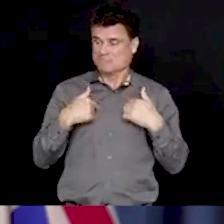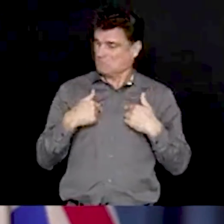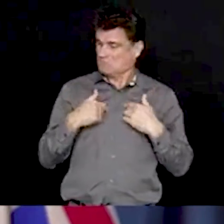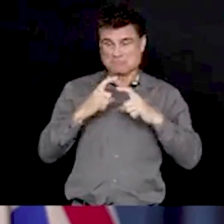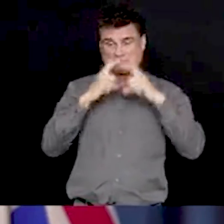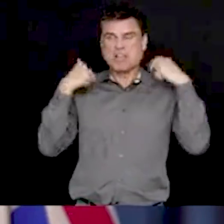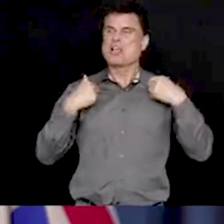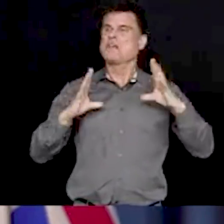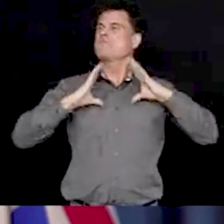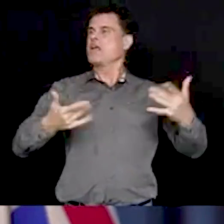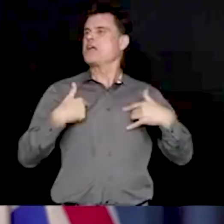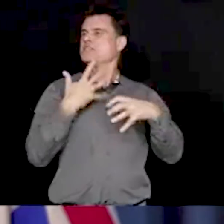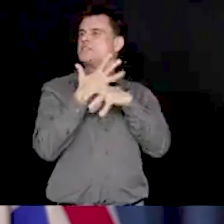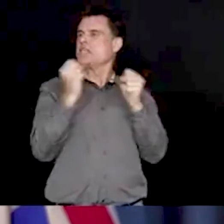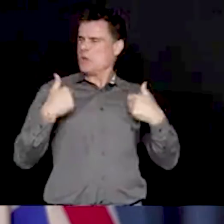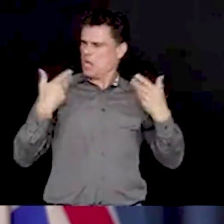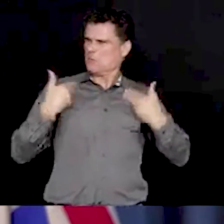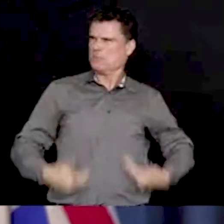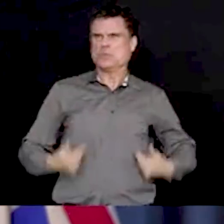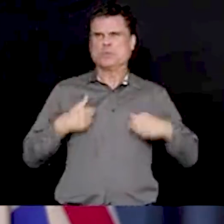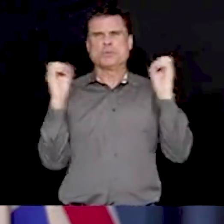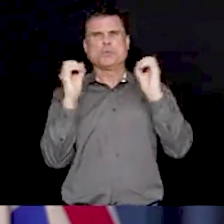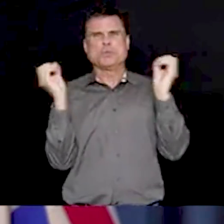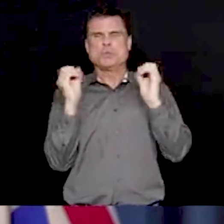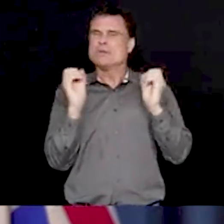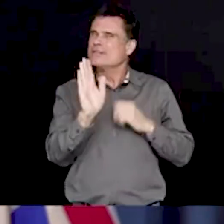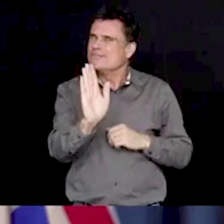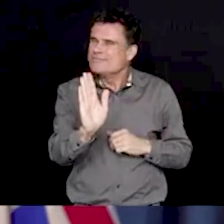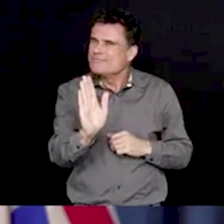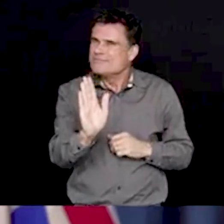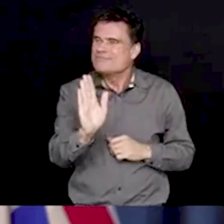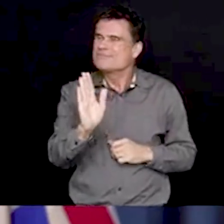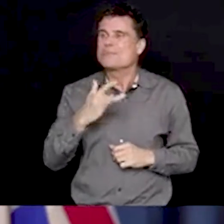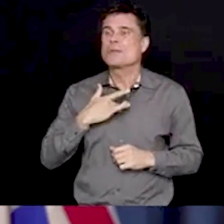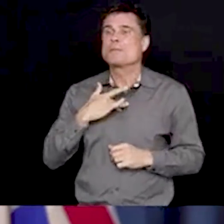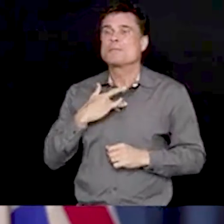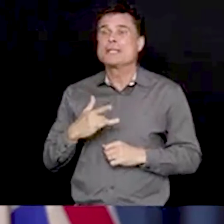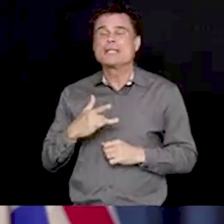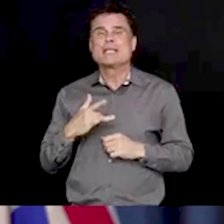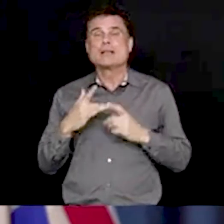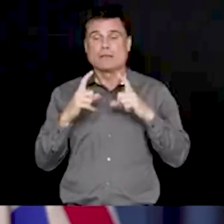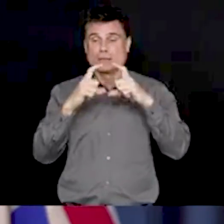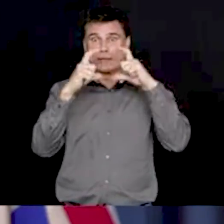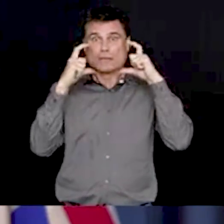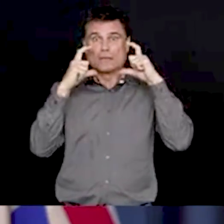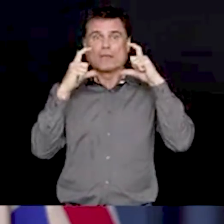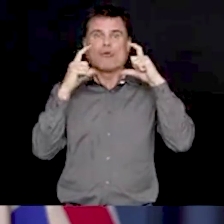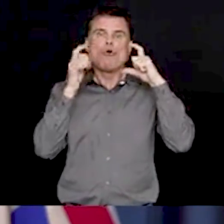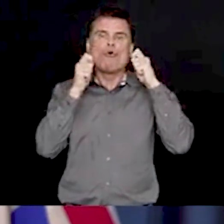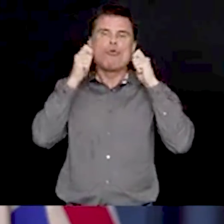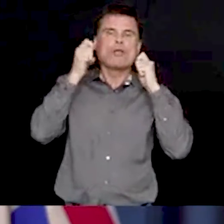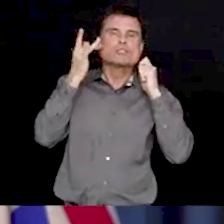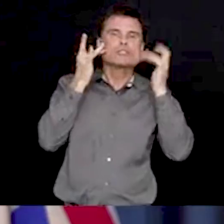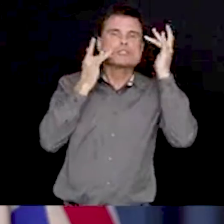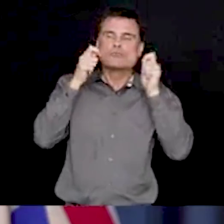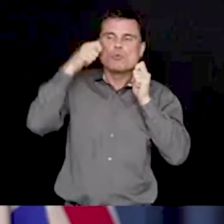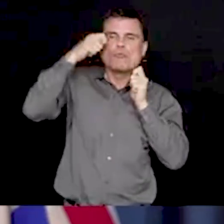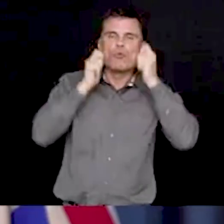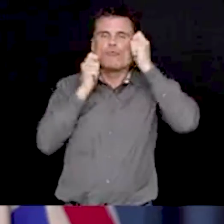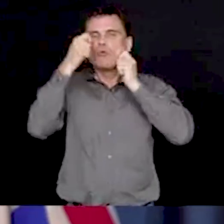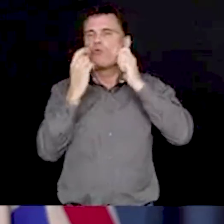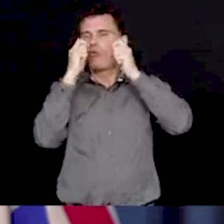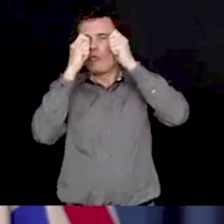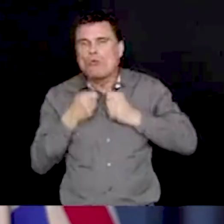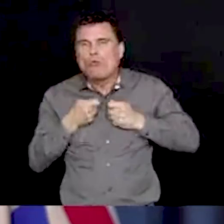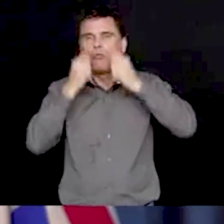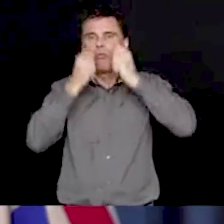mask, but they can keep your droplets in when you're out and about with others. What is not proven is that they provide you